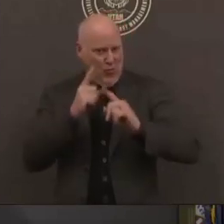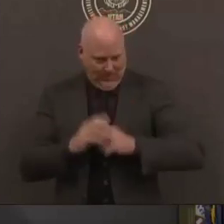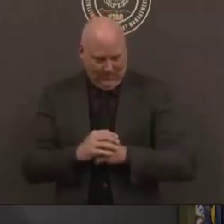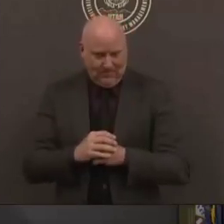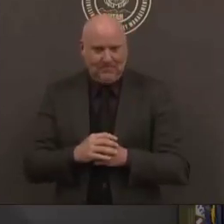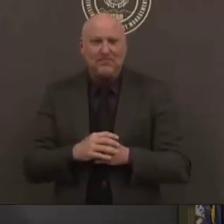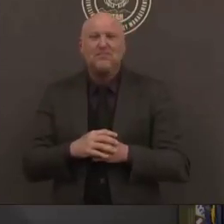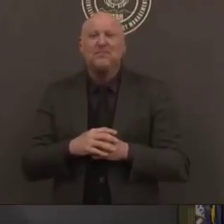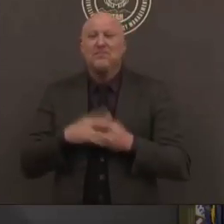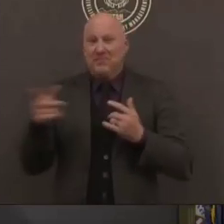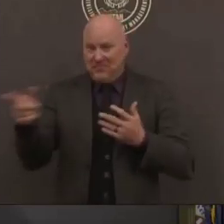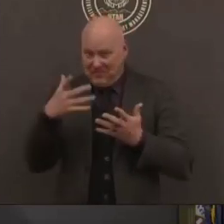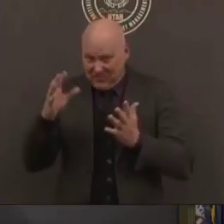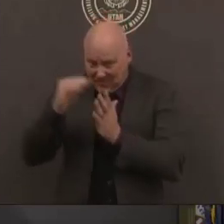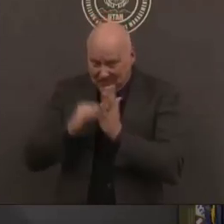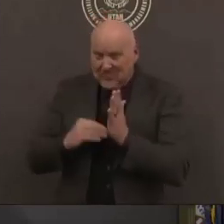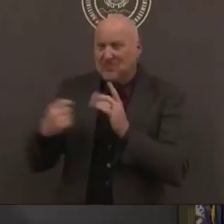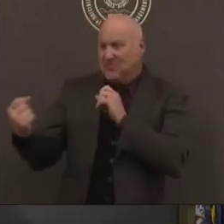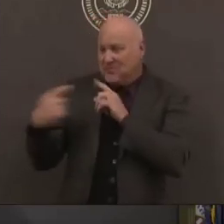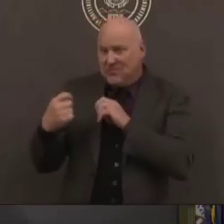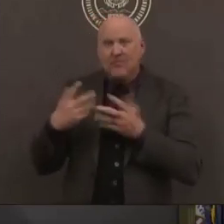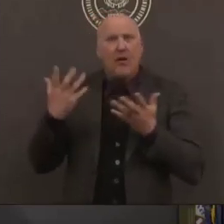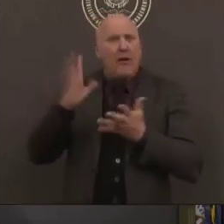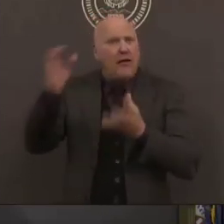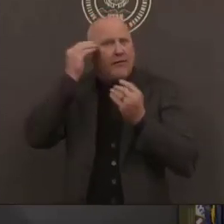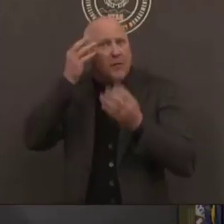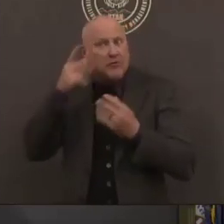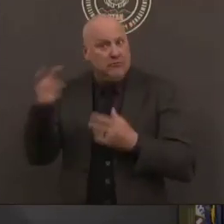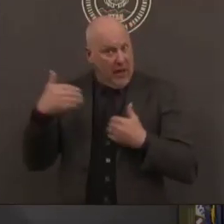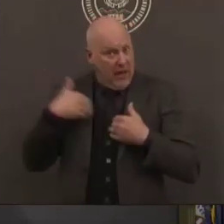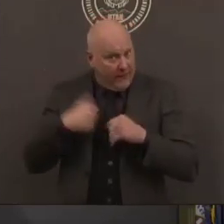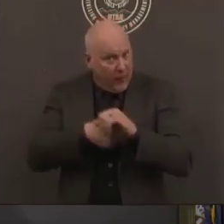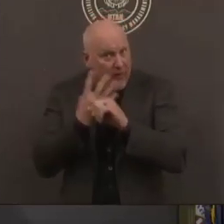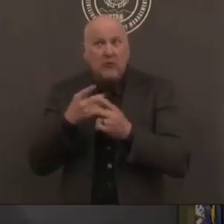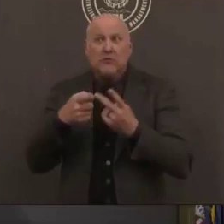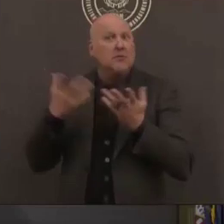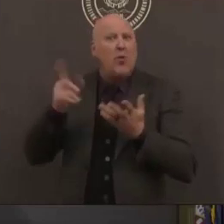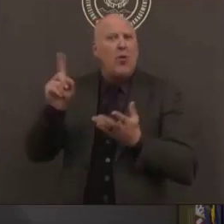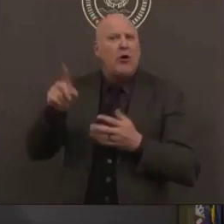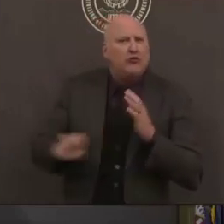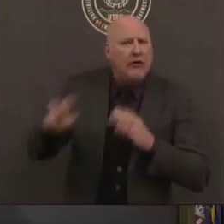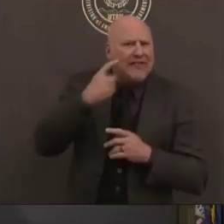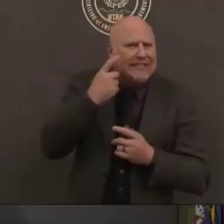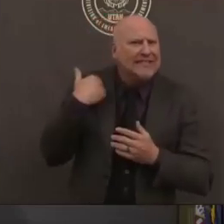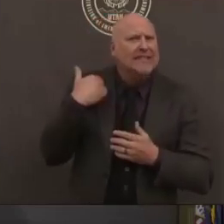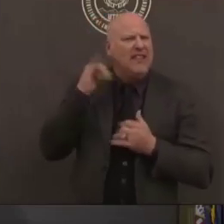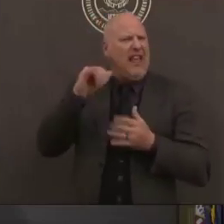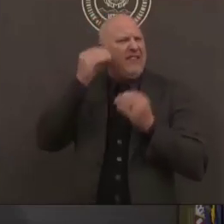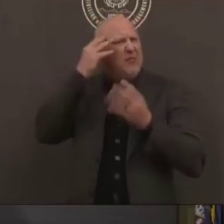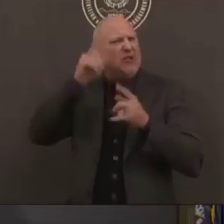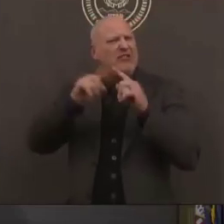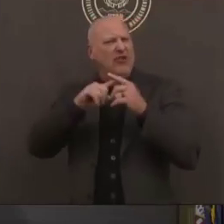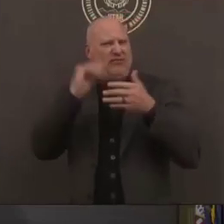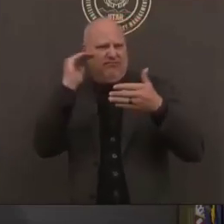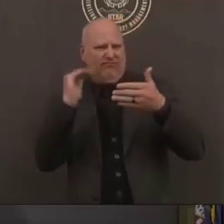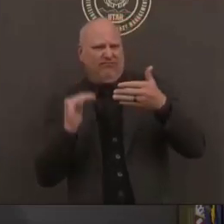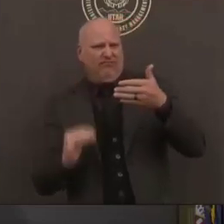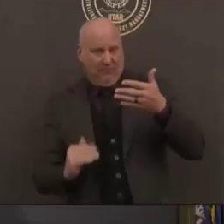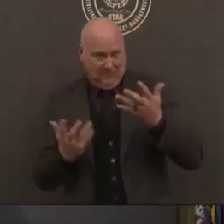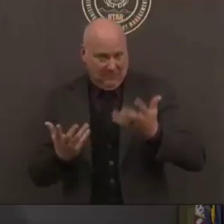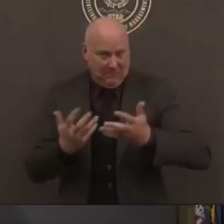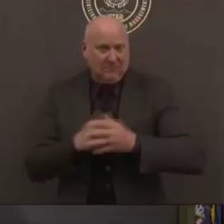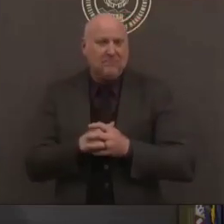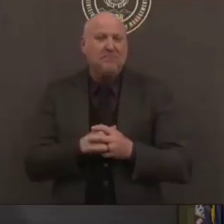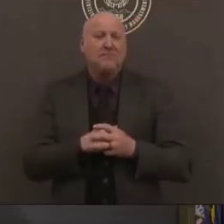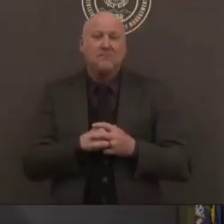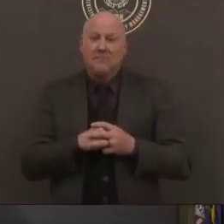declare their health status. Using the wireless emergency alert is a great and powerful system. However, it